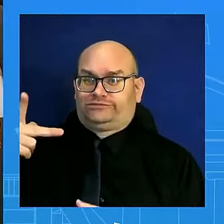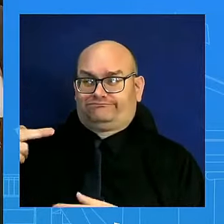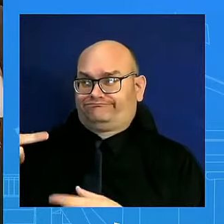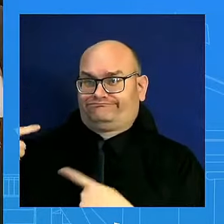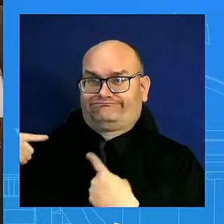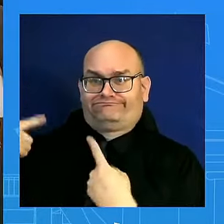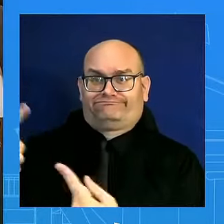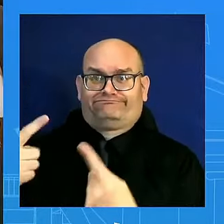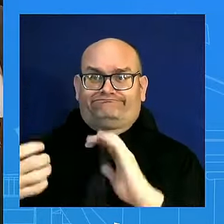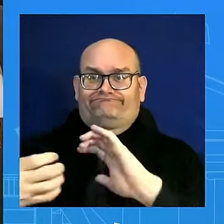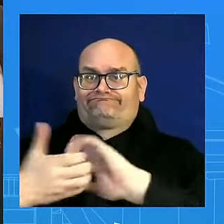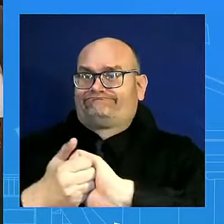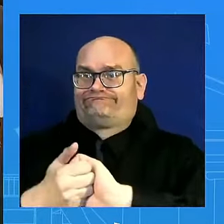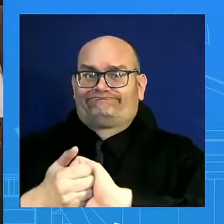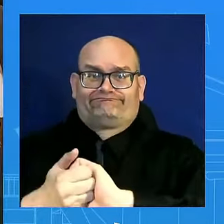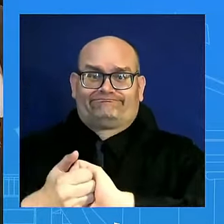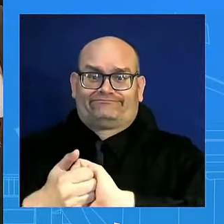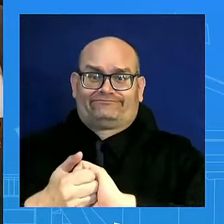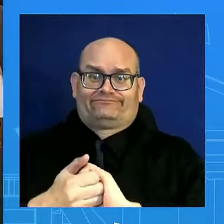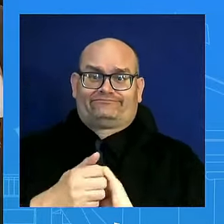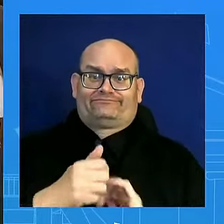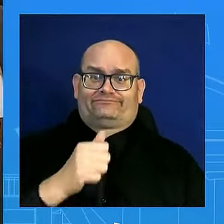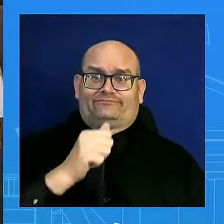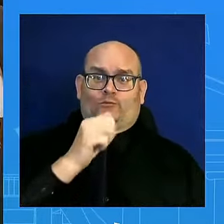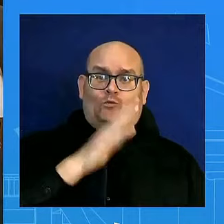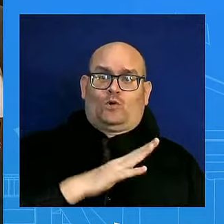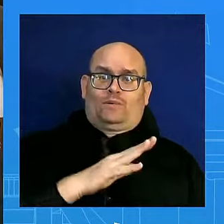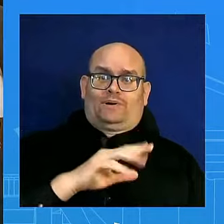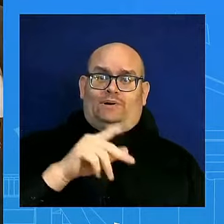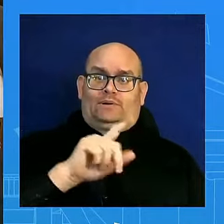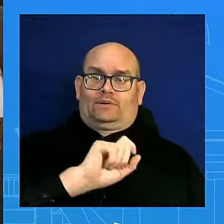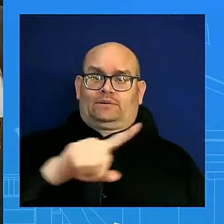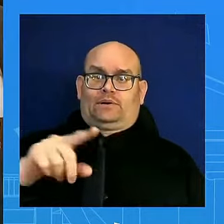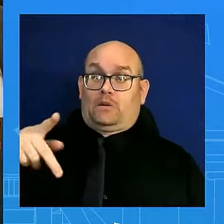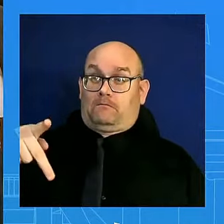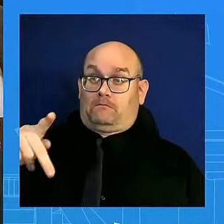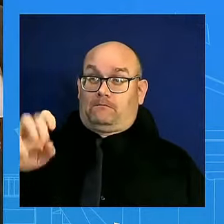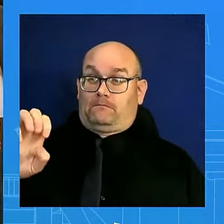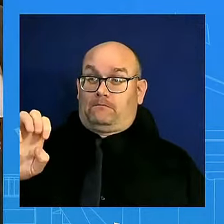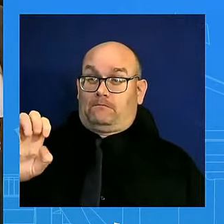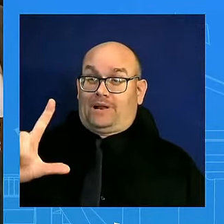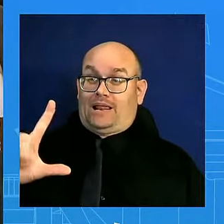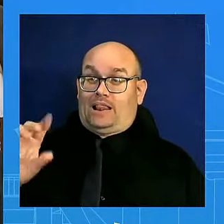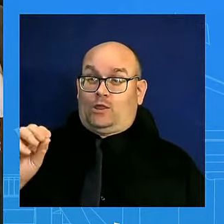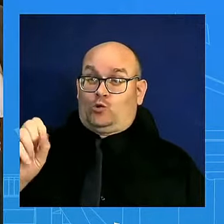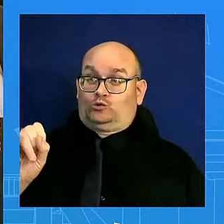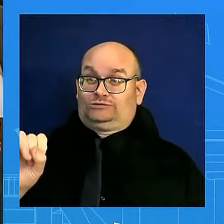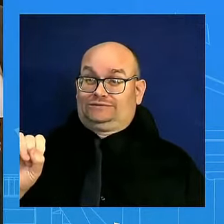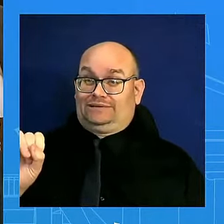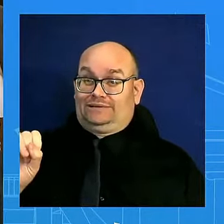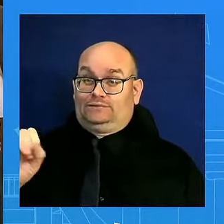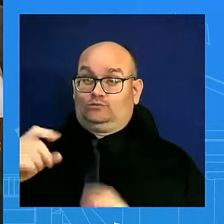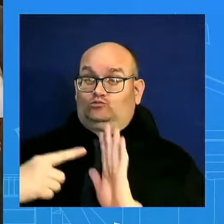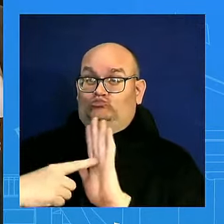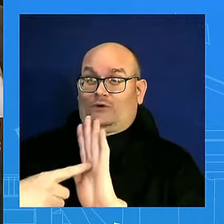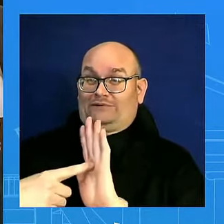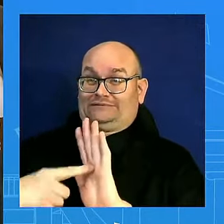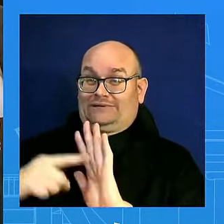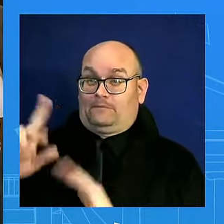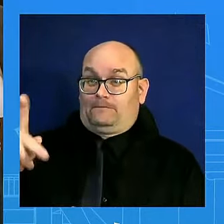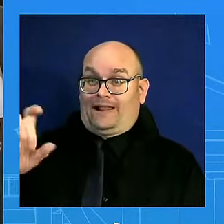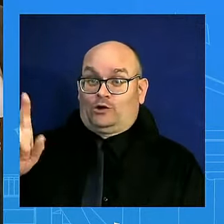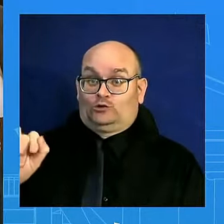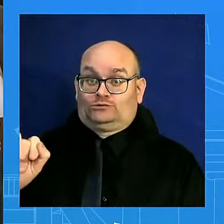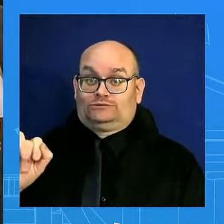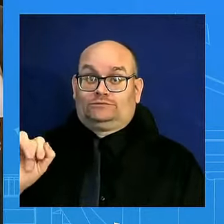more on former Speaker Pelosi. She was on television yesterday. She was asked whether or not she's spoken to the president since he dropped out of the